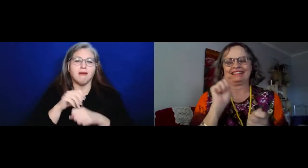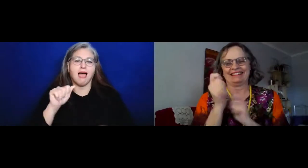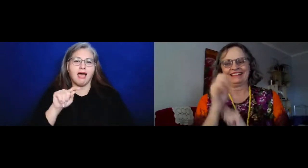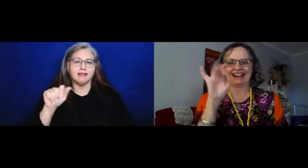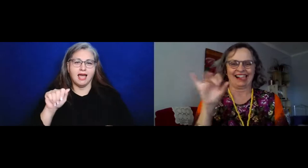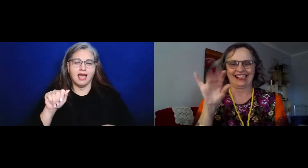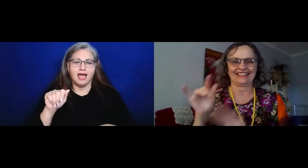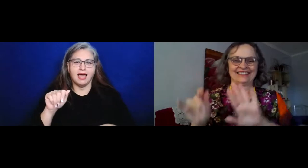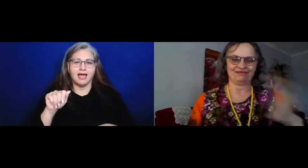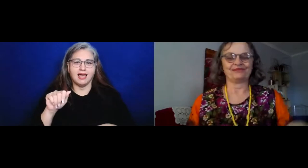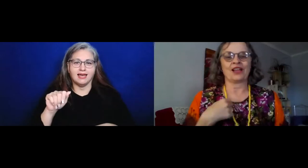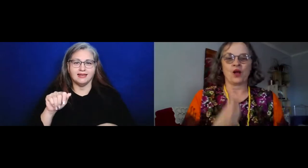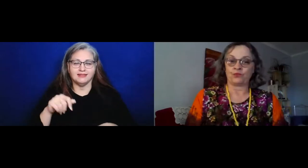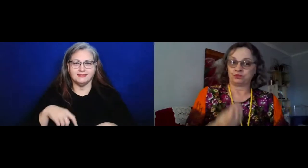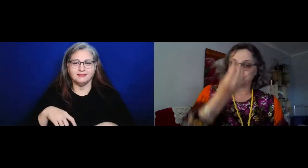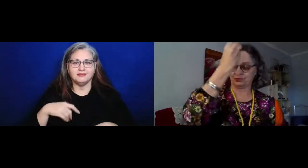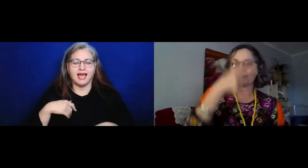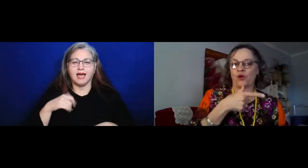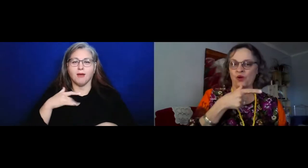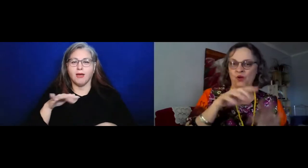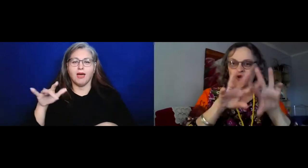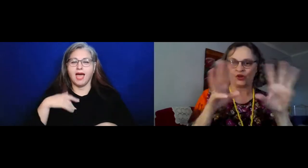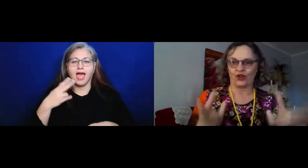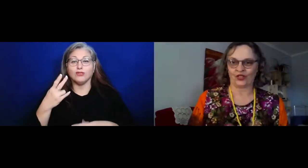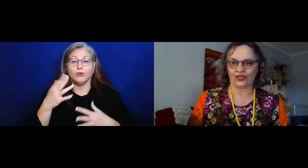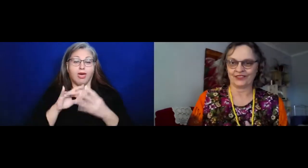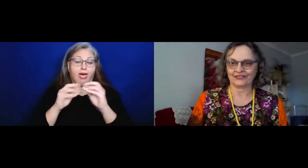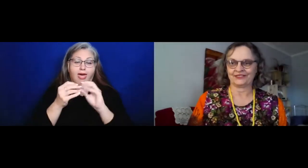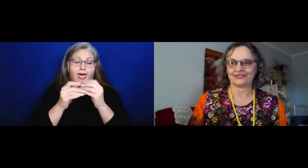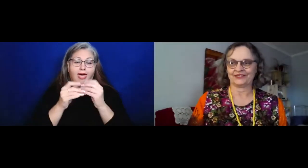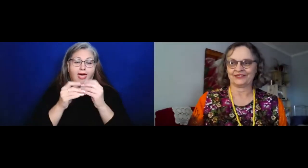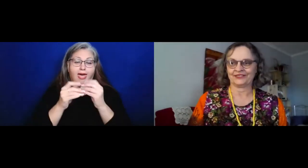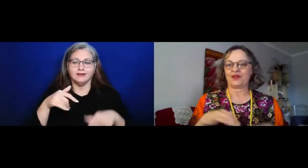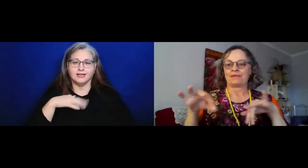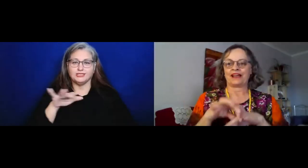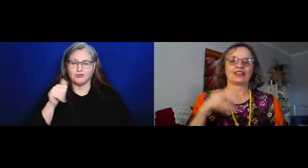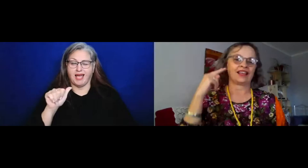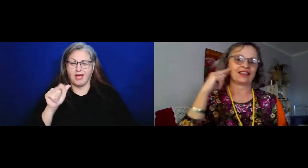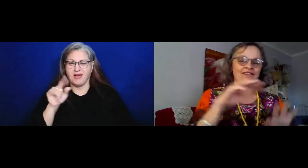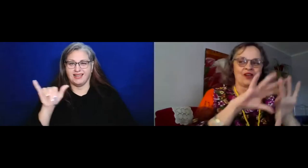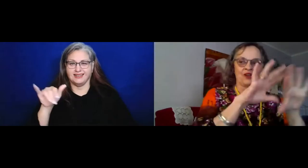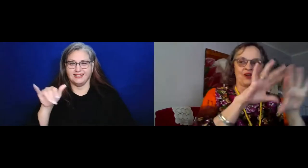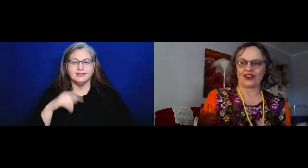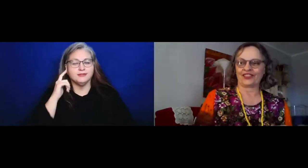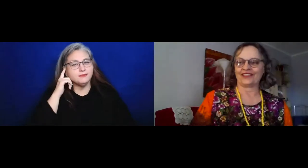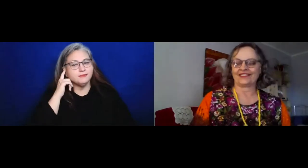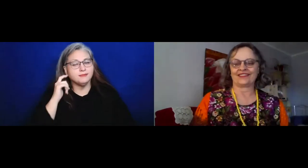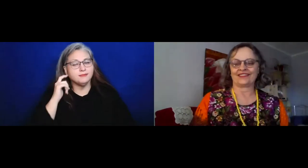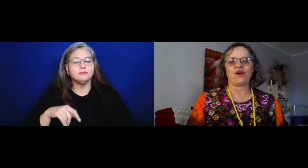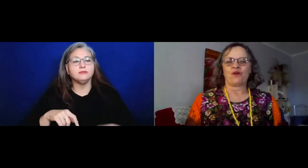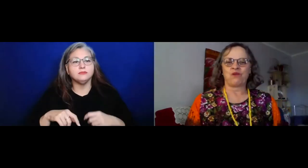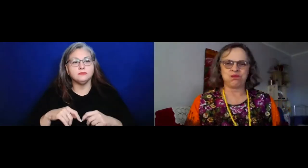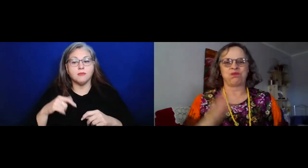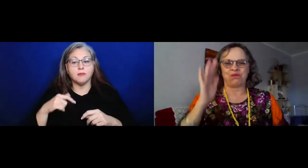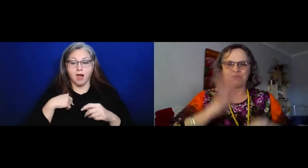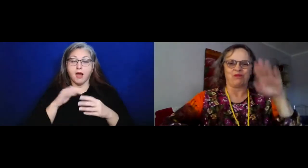my surname is Haynes. I usually use a two-handed alphabet, but I'll try with a one-handed alphabet. I